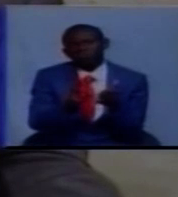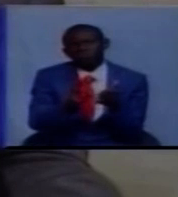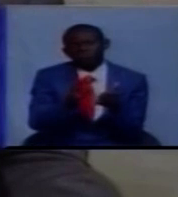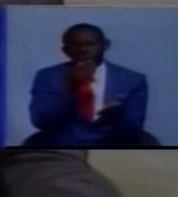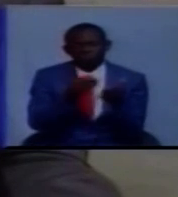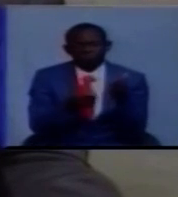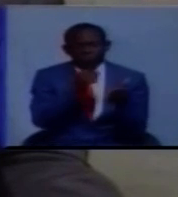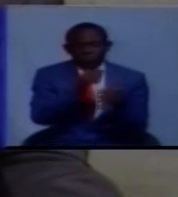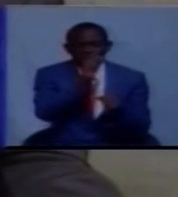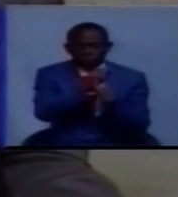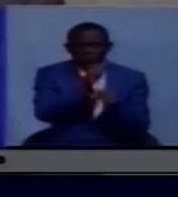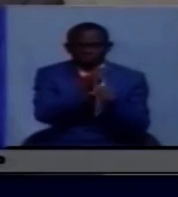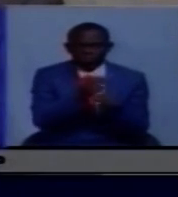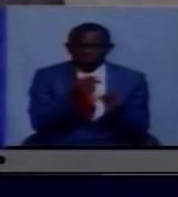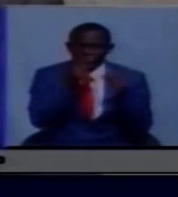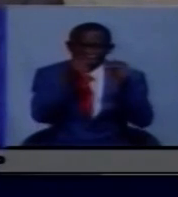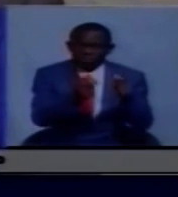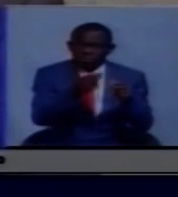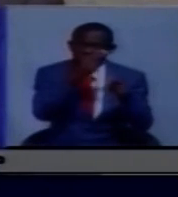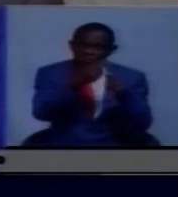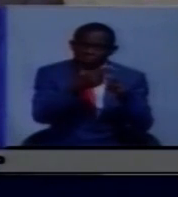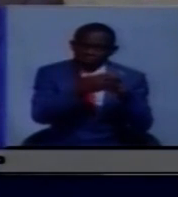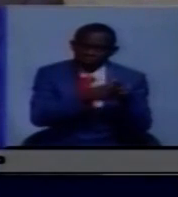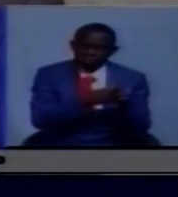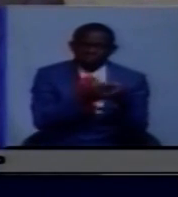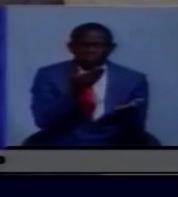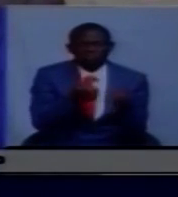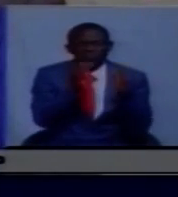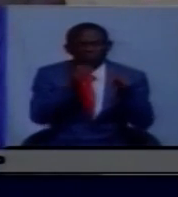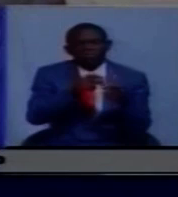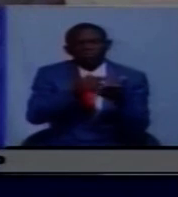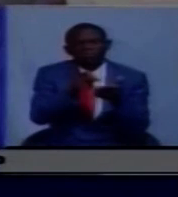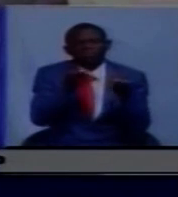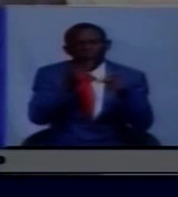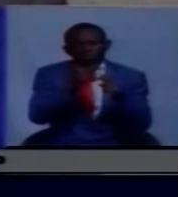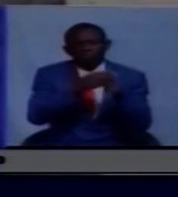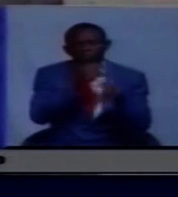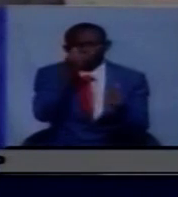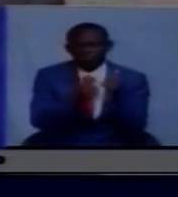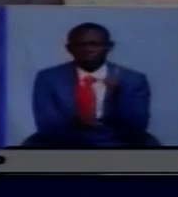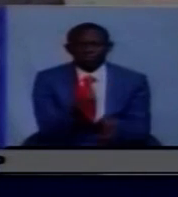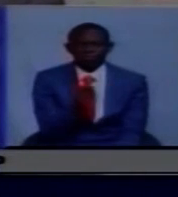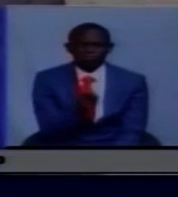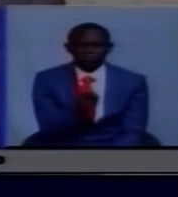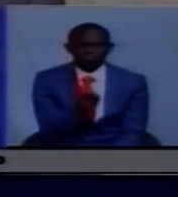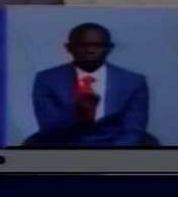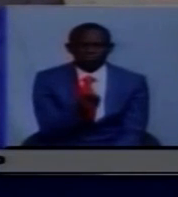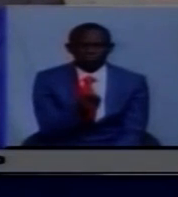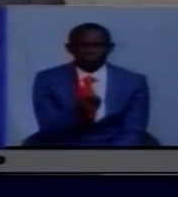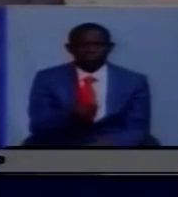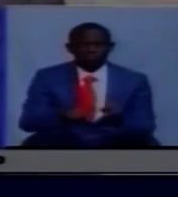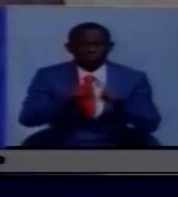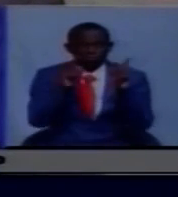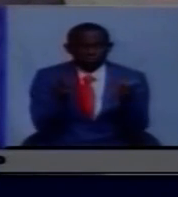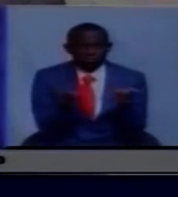pay them for at the end of each month. But if you have a project, for example, and the project is